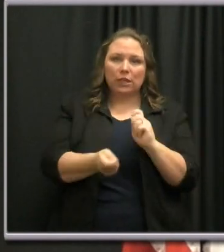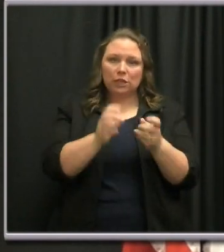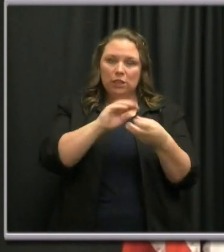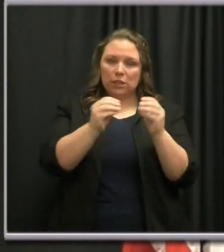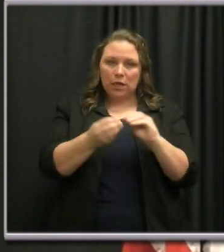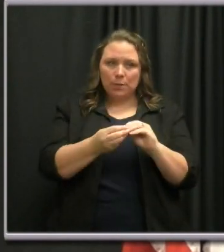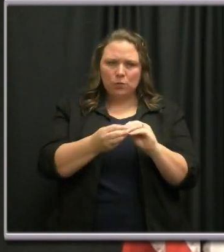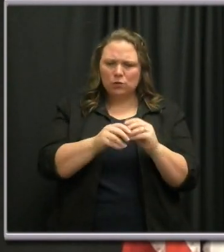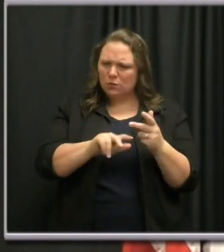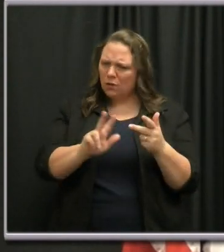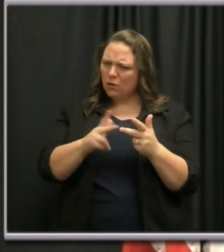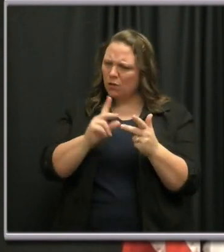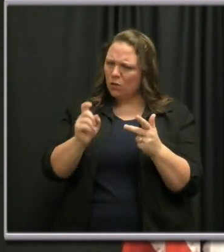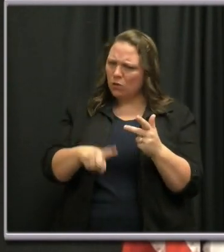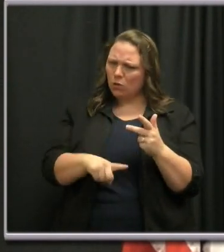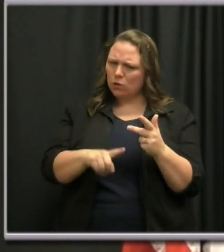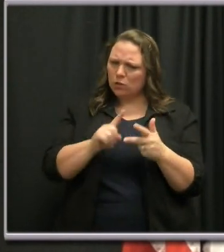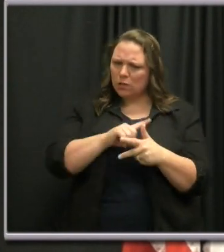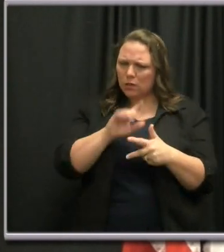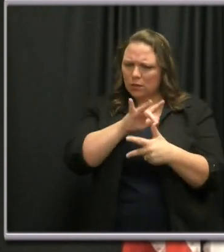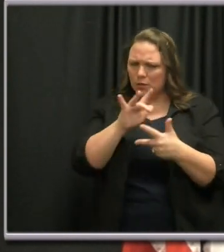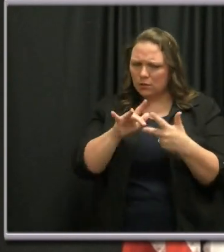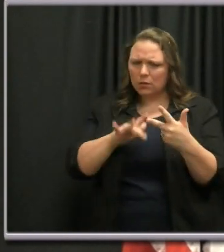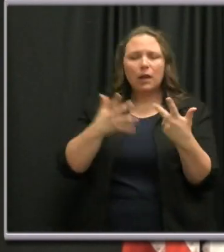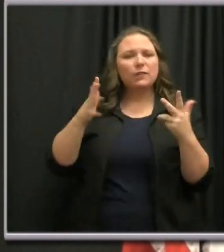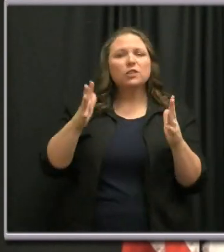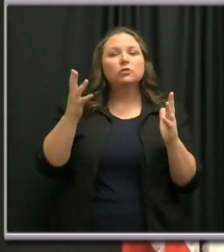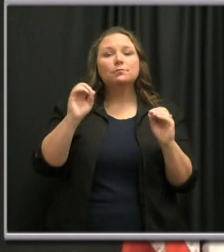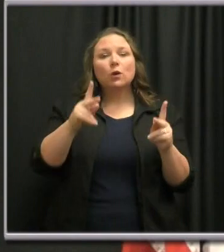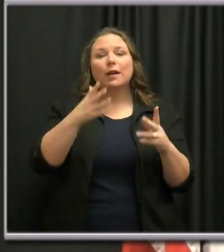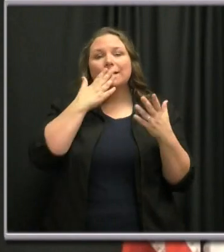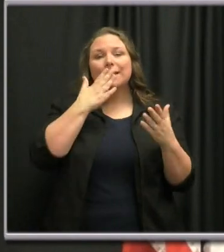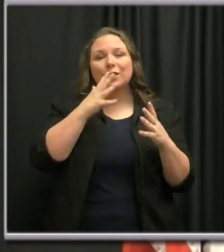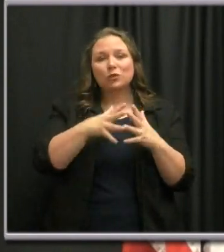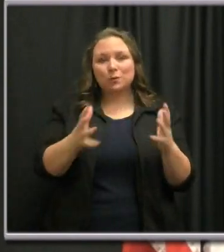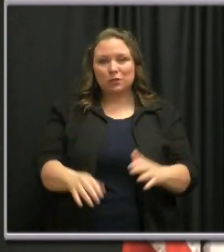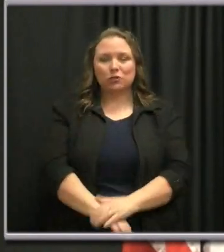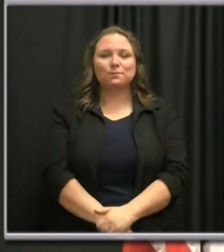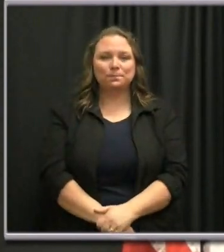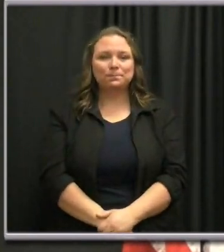And then was there a third? I think I hit all three. I think I hit all three. So thank you so much.